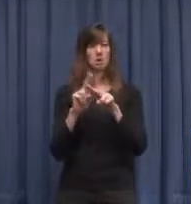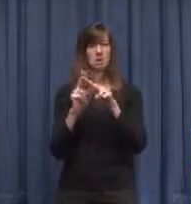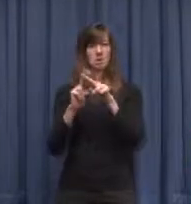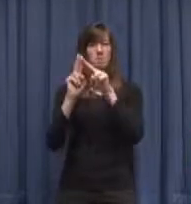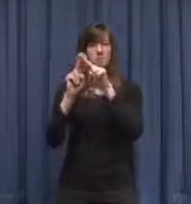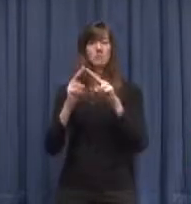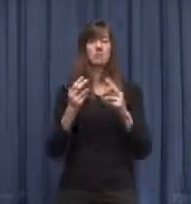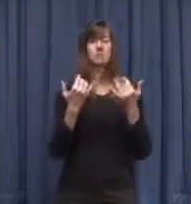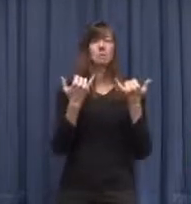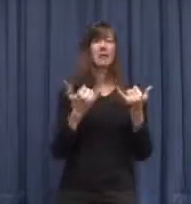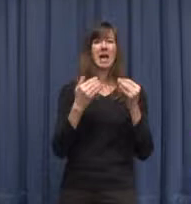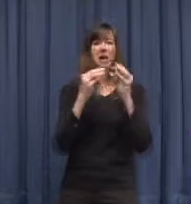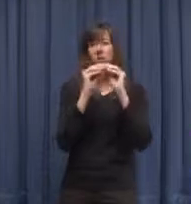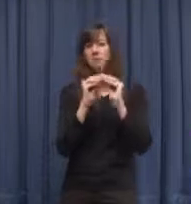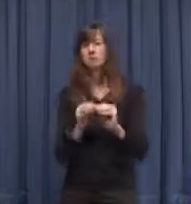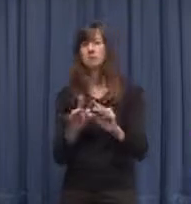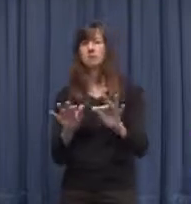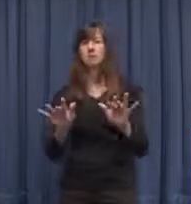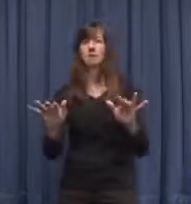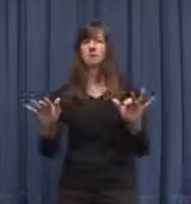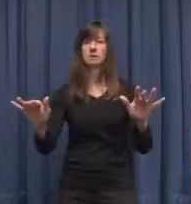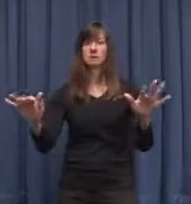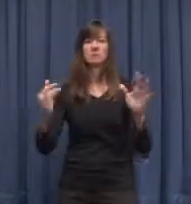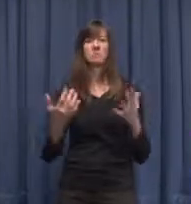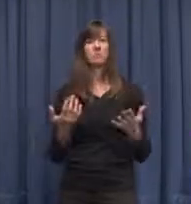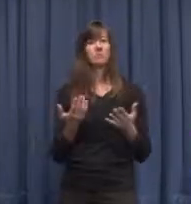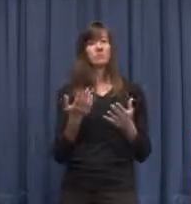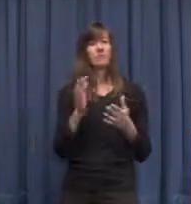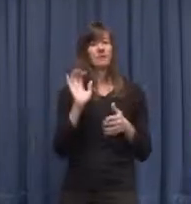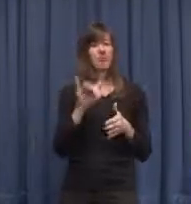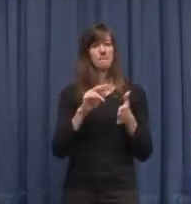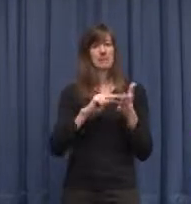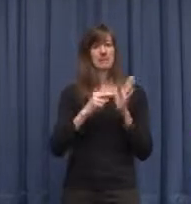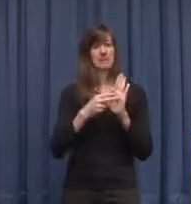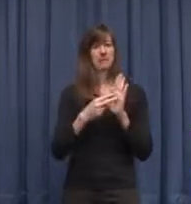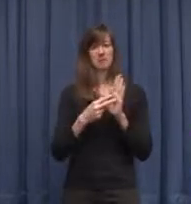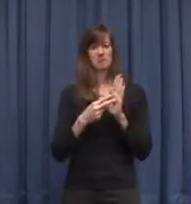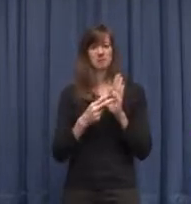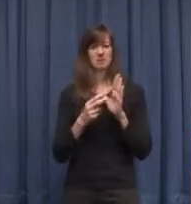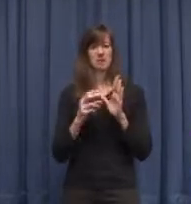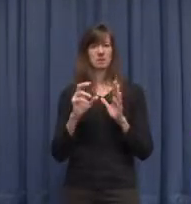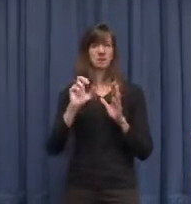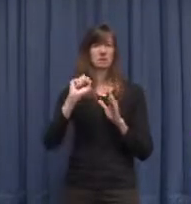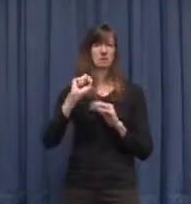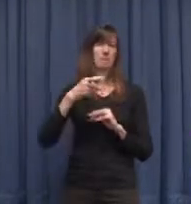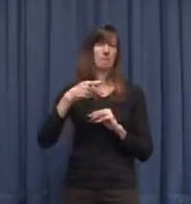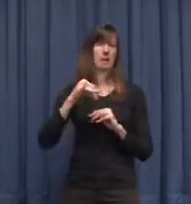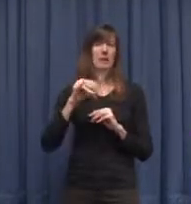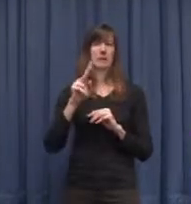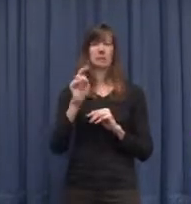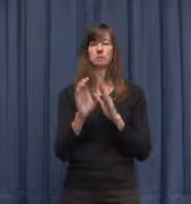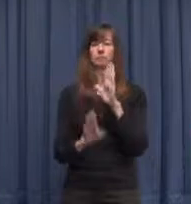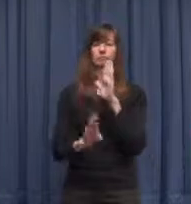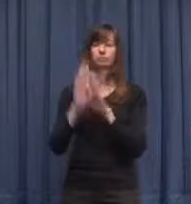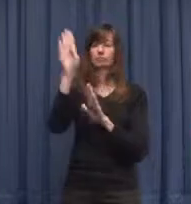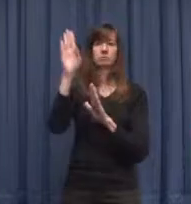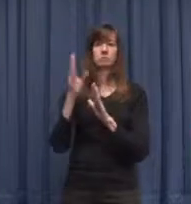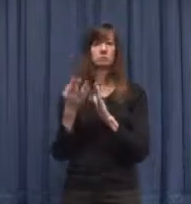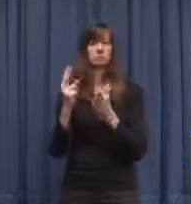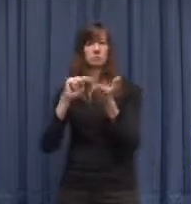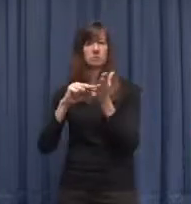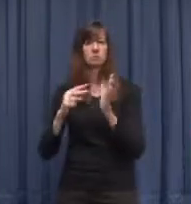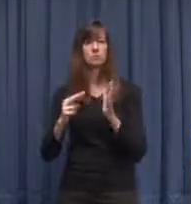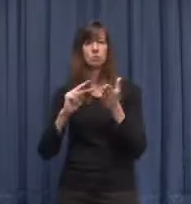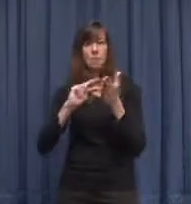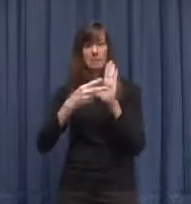ripple effect that's really causing a spike. Obviously, that sets us up for a situation where if we repeat that from a